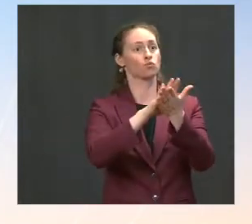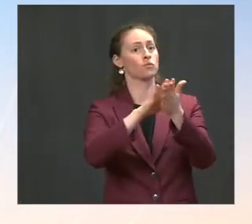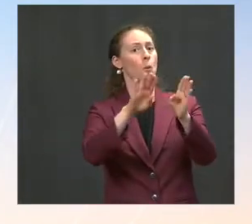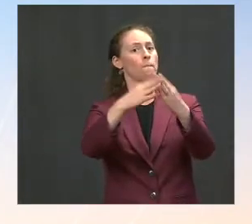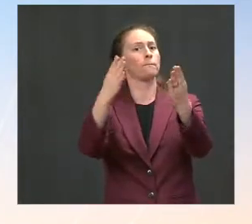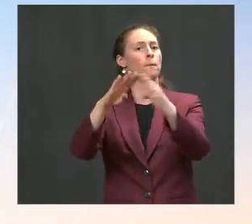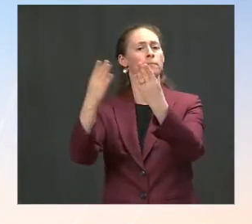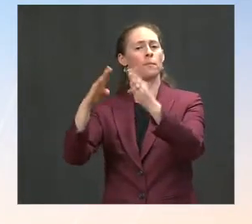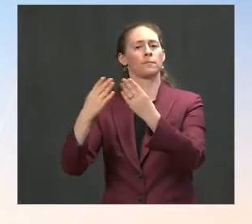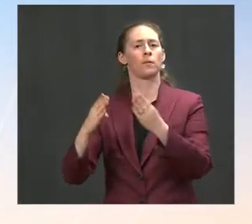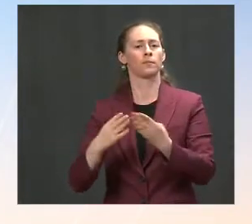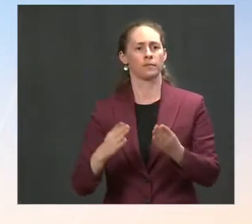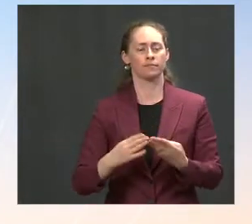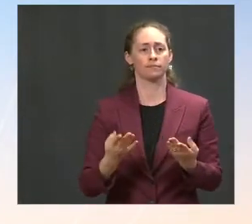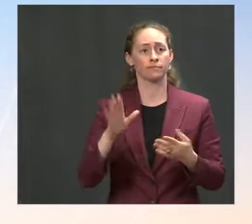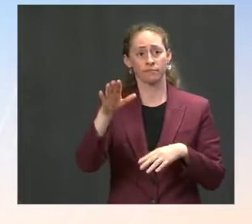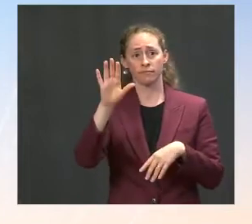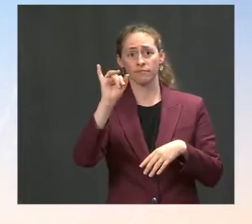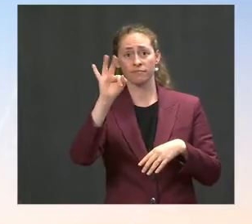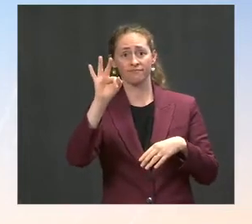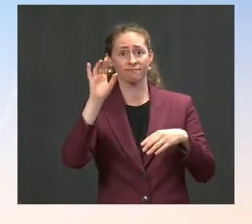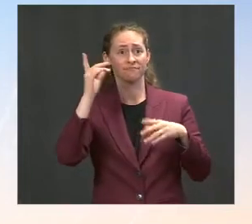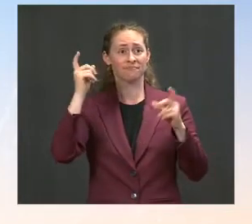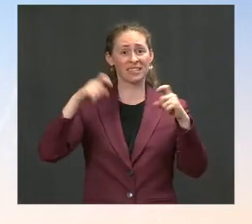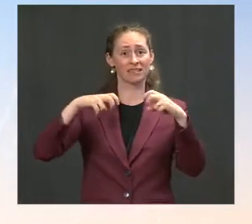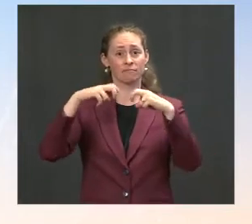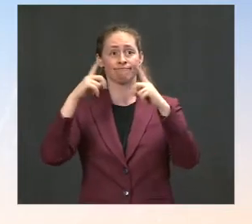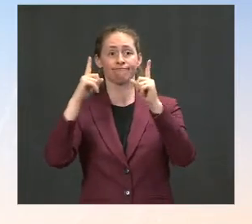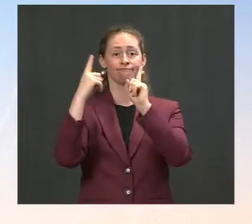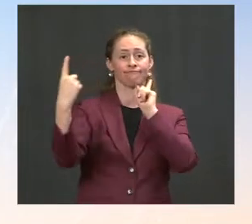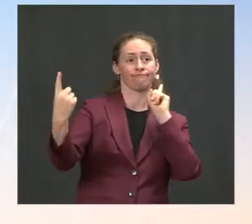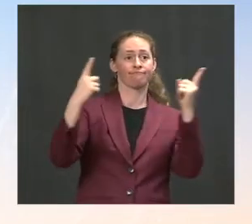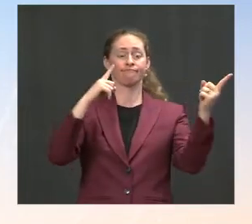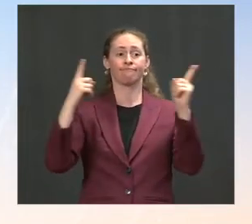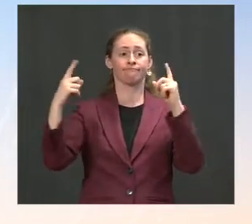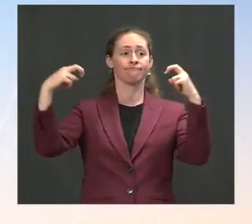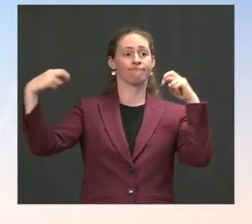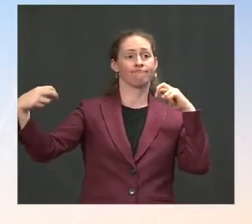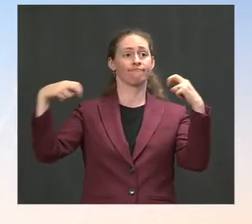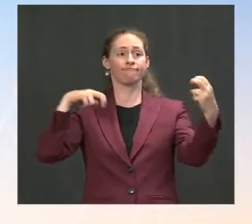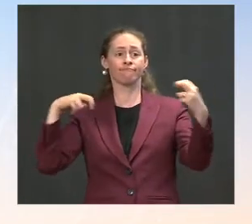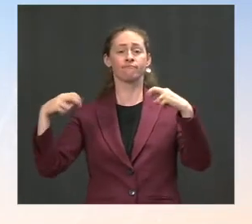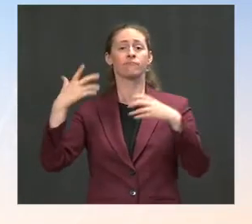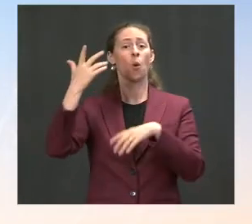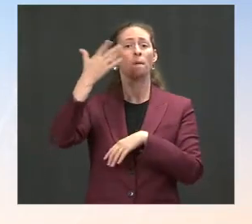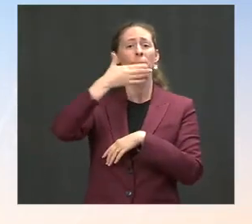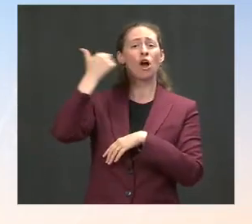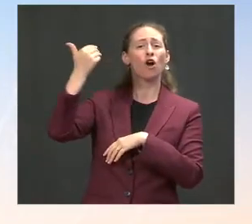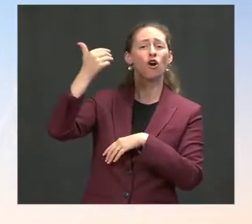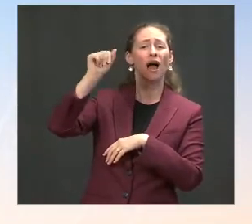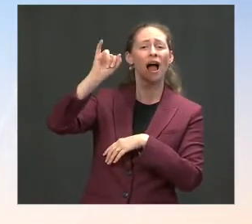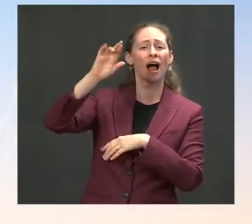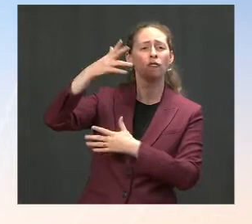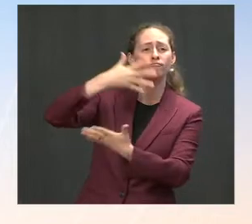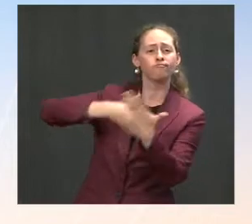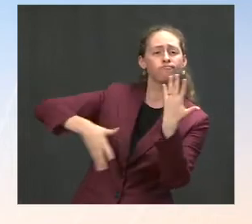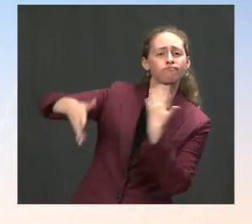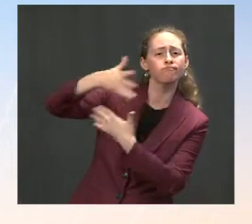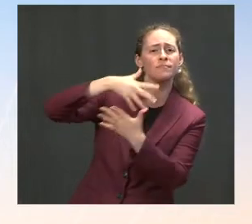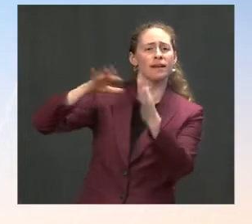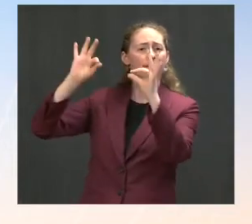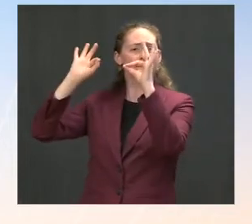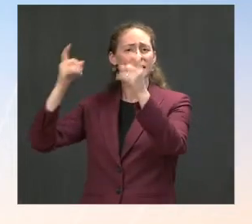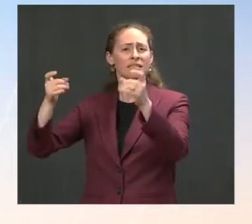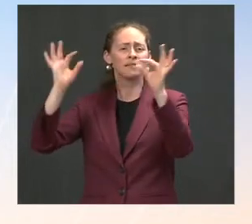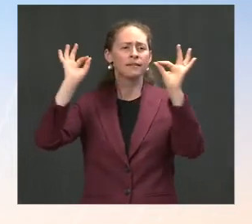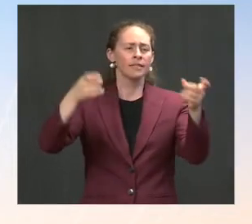social distancing opportunities or repairing vents that need to improve ventilation. We've also put out public health guidance from